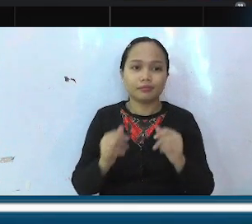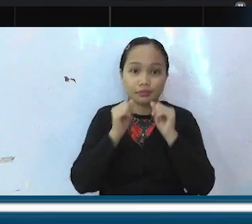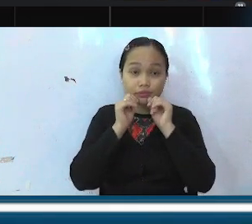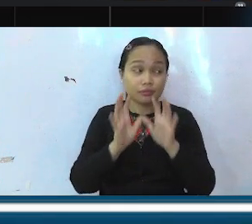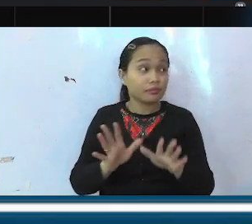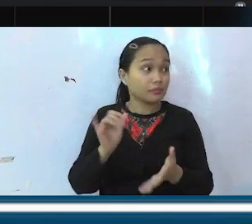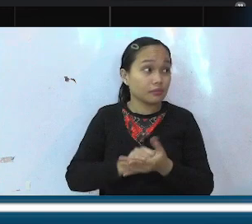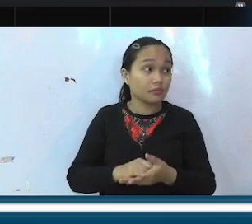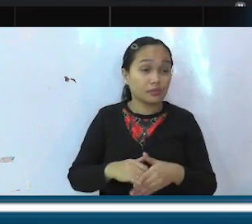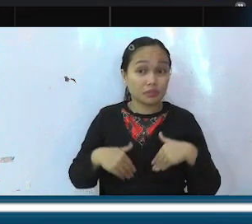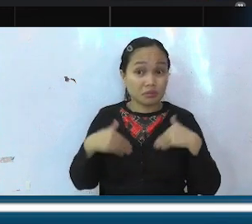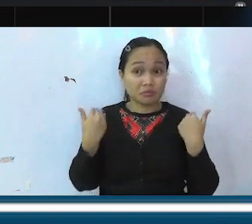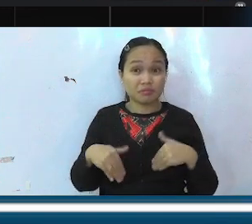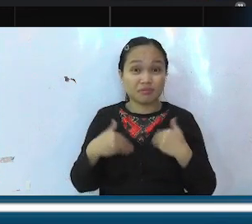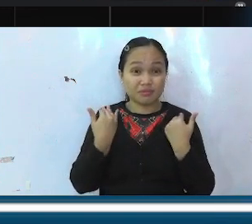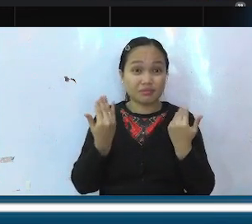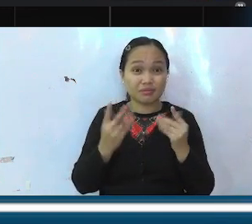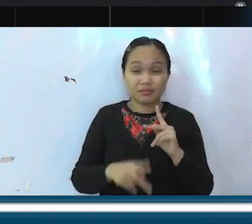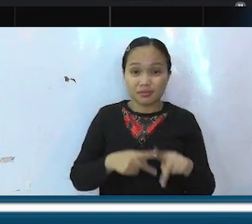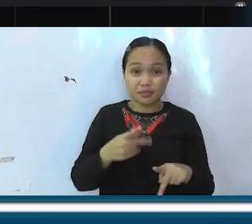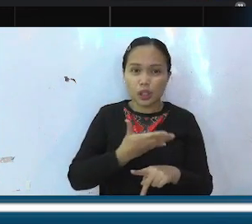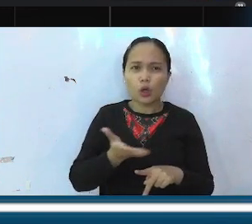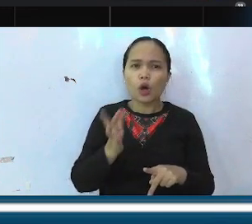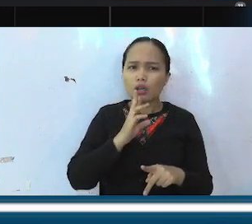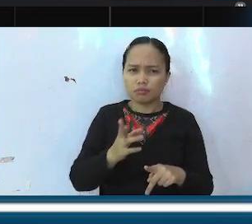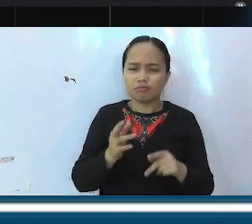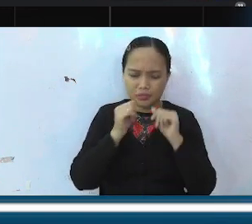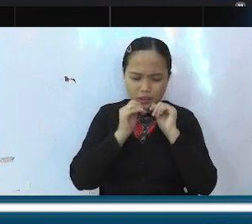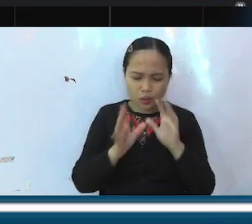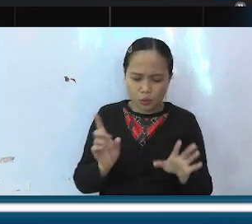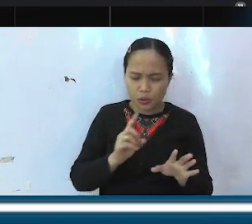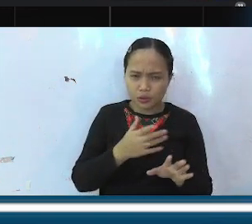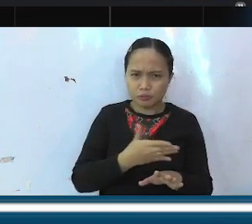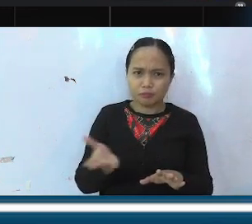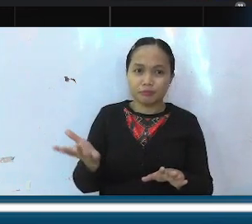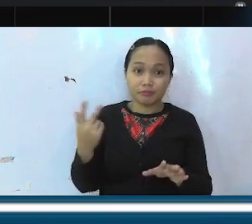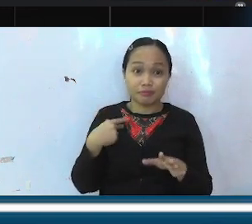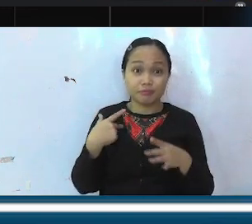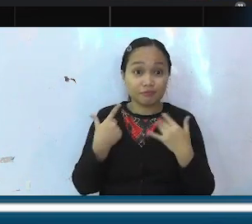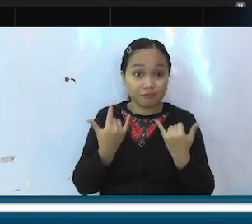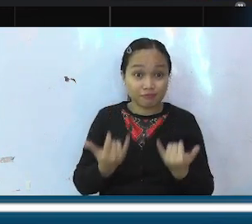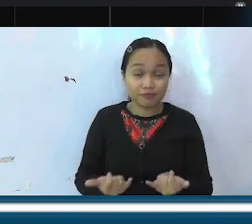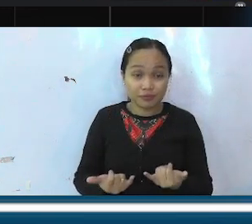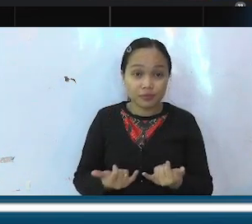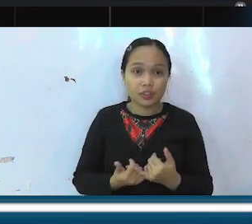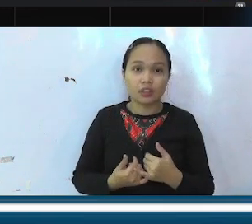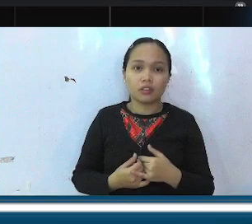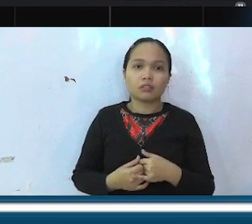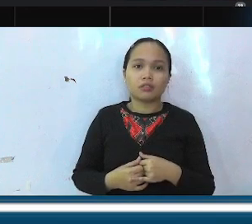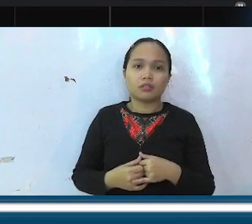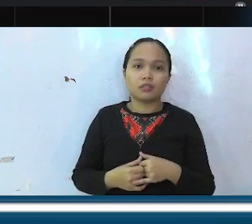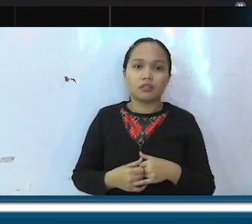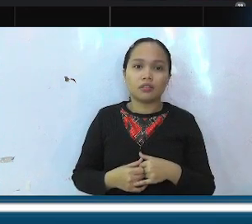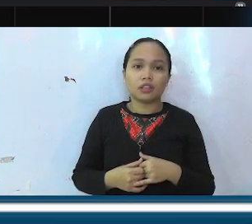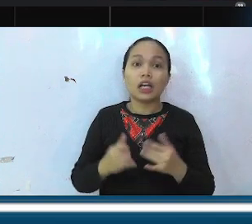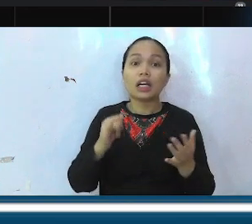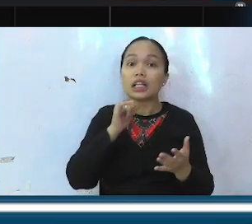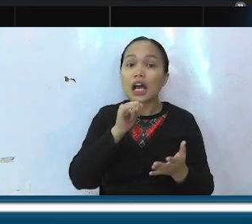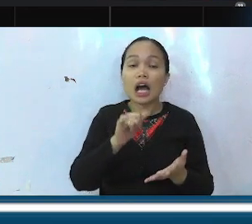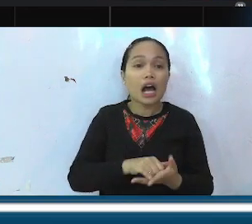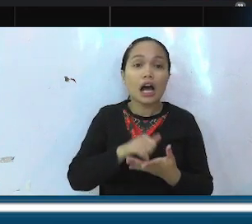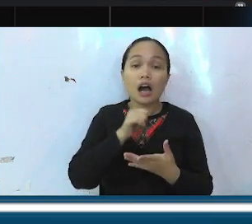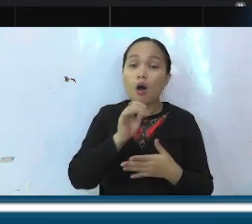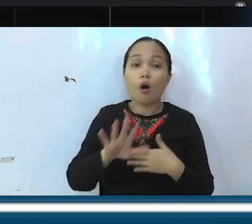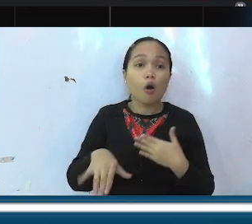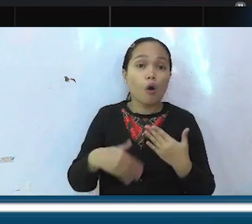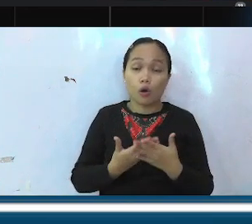people, pinagpala kayo ng lubos, the what we have here, yung meron tayo dito, sabi ko nga sa inyo kanina, hindi lahat niyan ng simbahan,